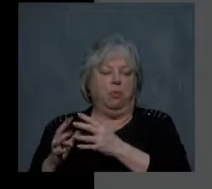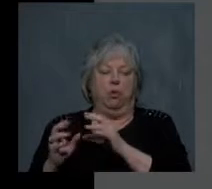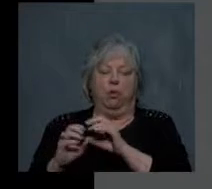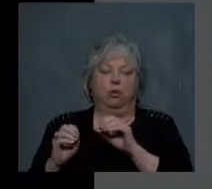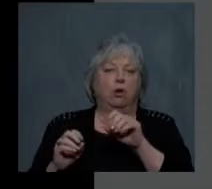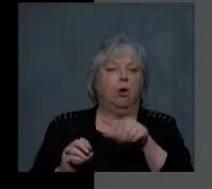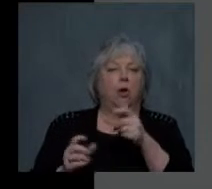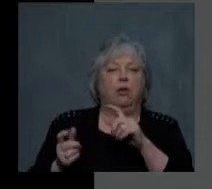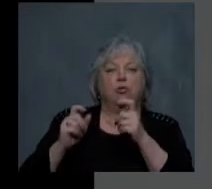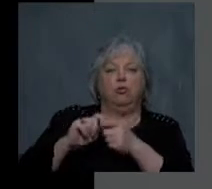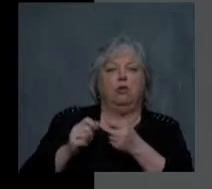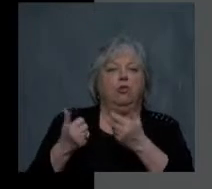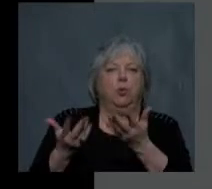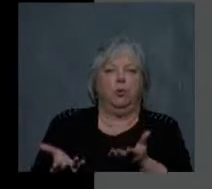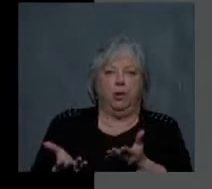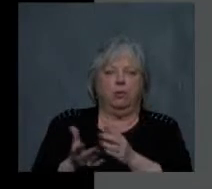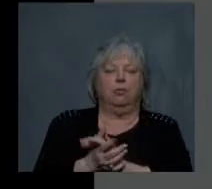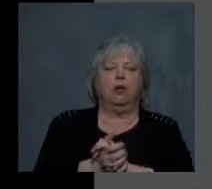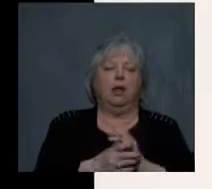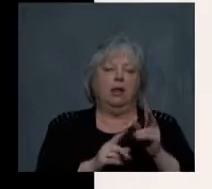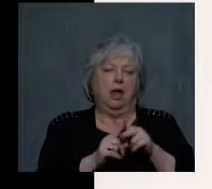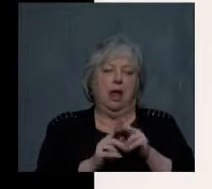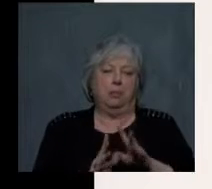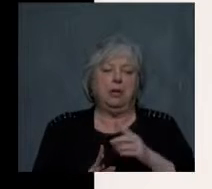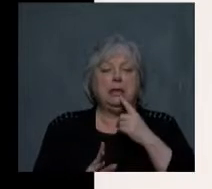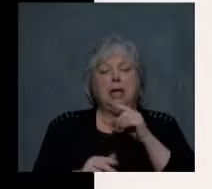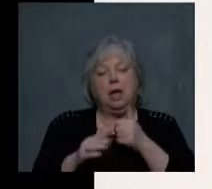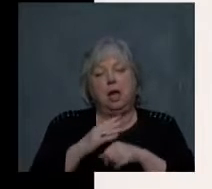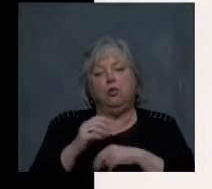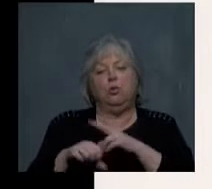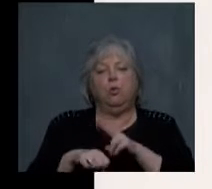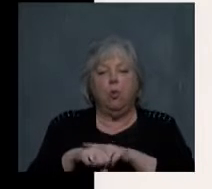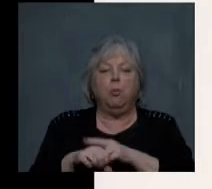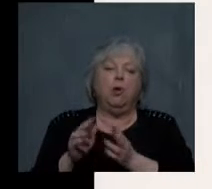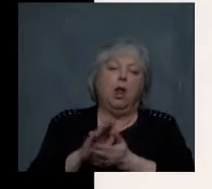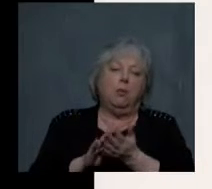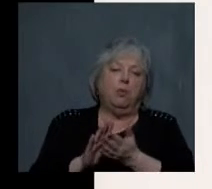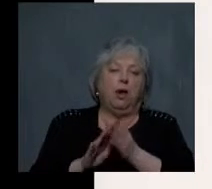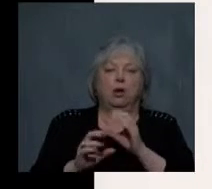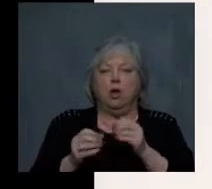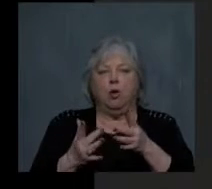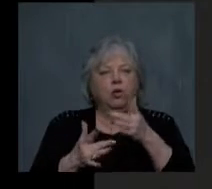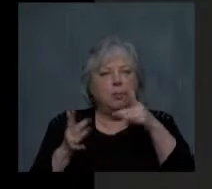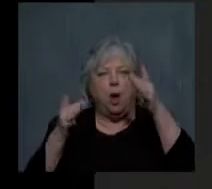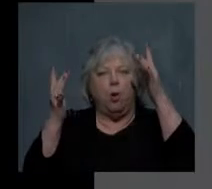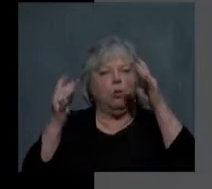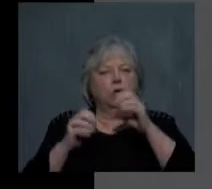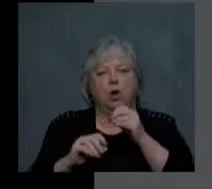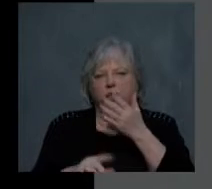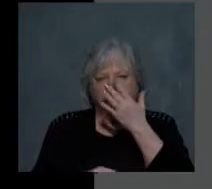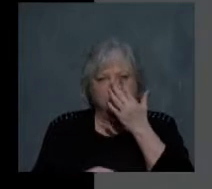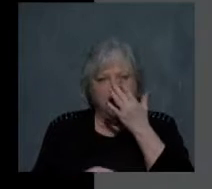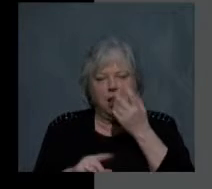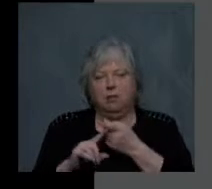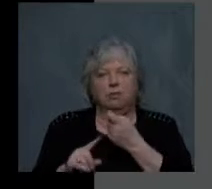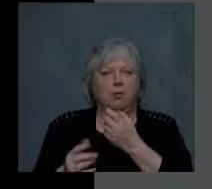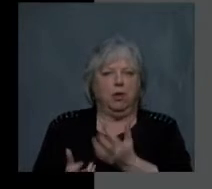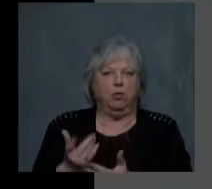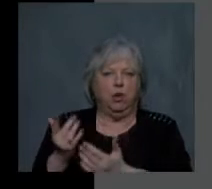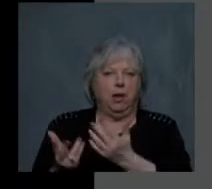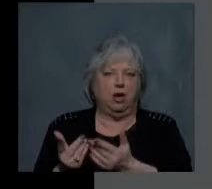changes proposed for the site. The applicant indicates under normal operations there is no smoke or smell generated from the cremation